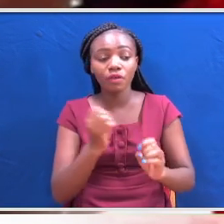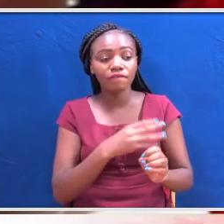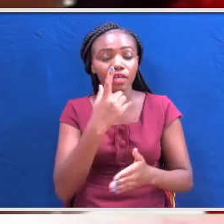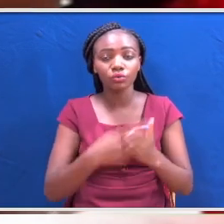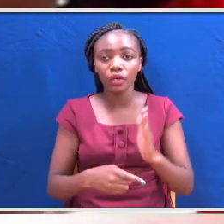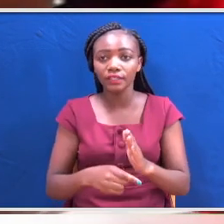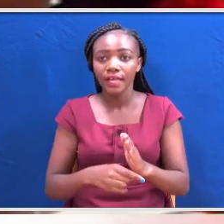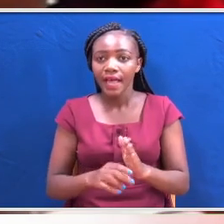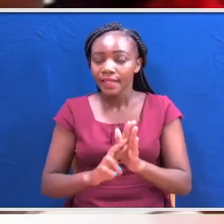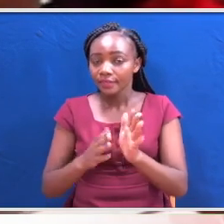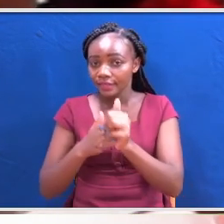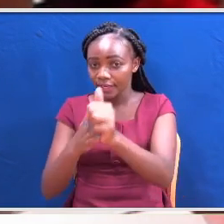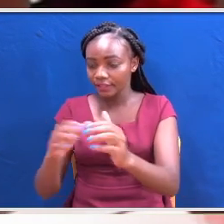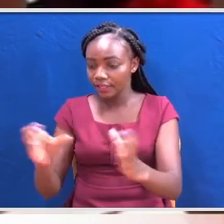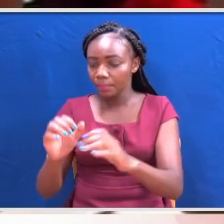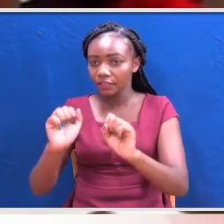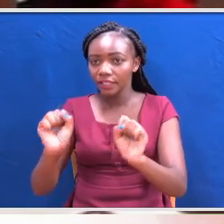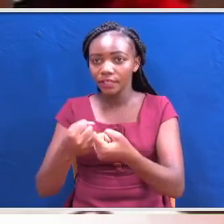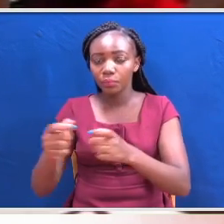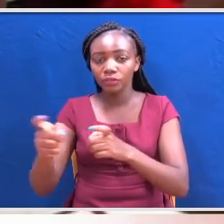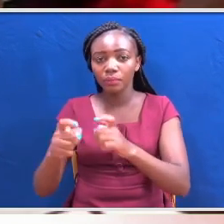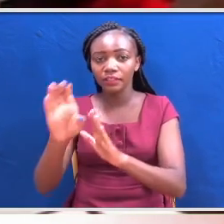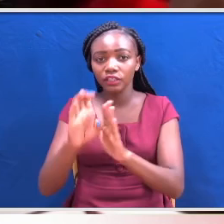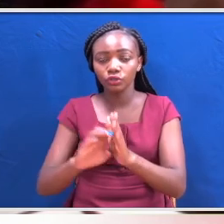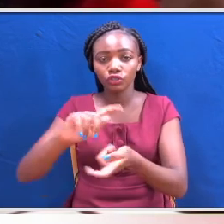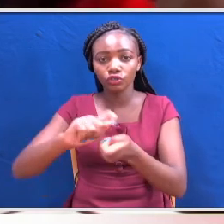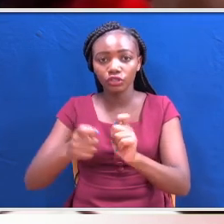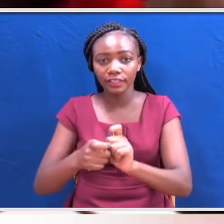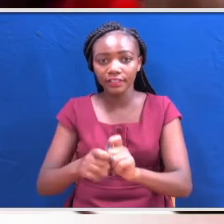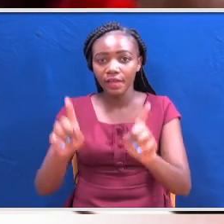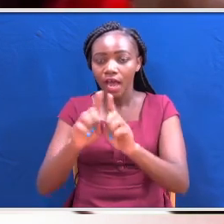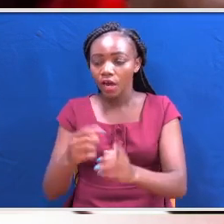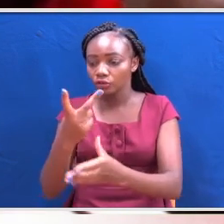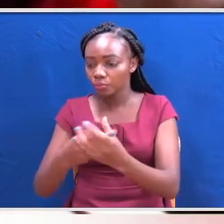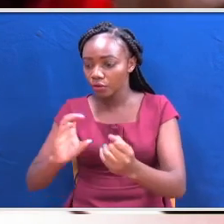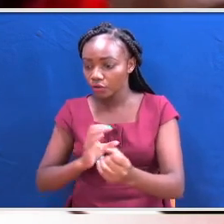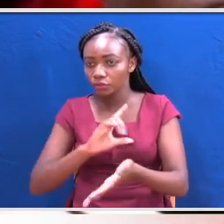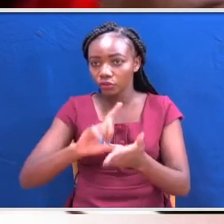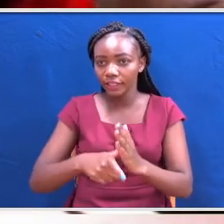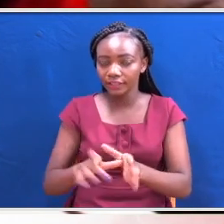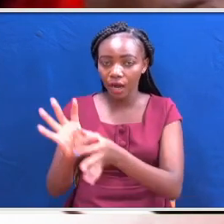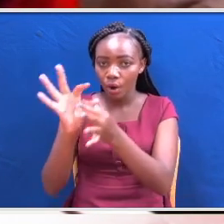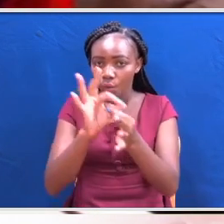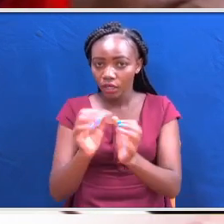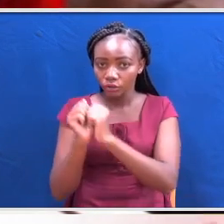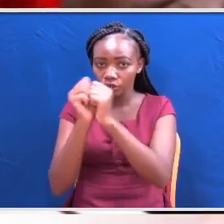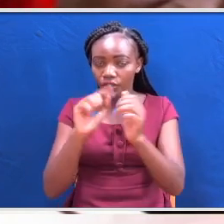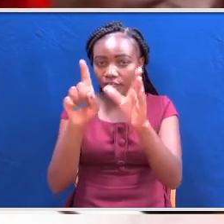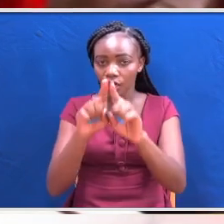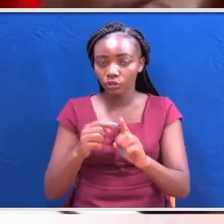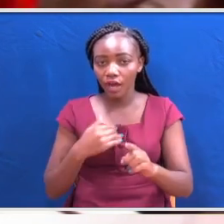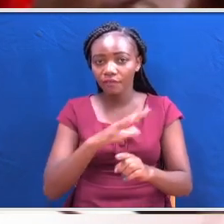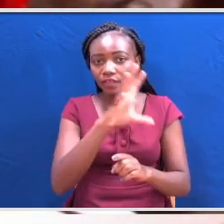party would lose control of the constitutional review process. The two commissions were later merged, bringing the total number of members